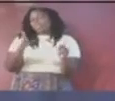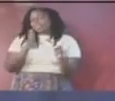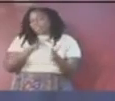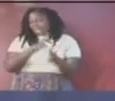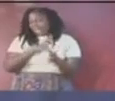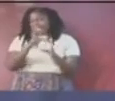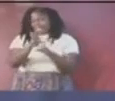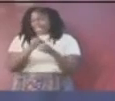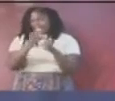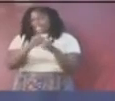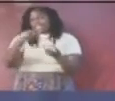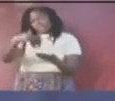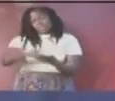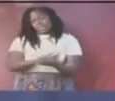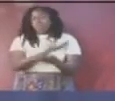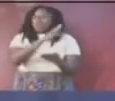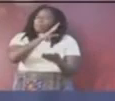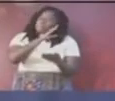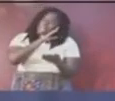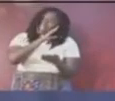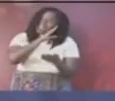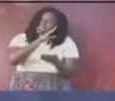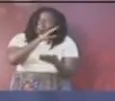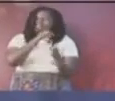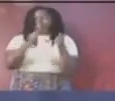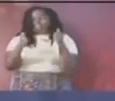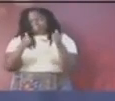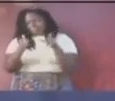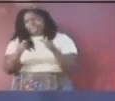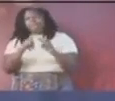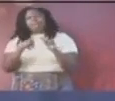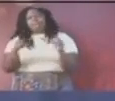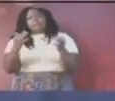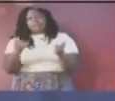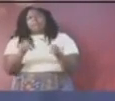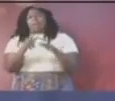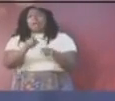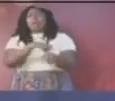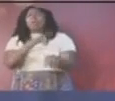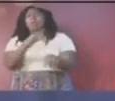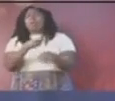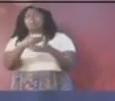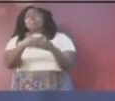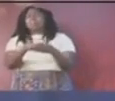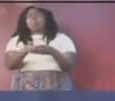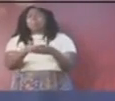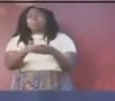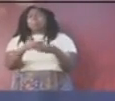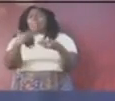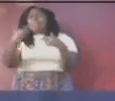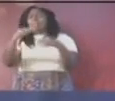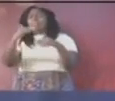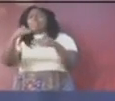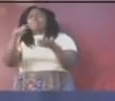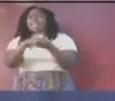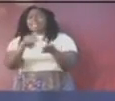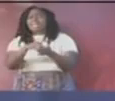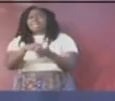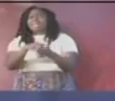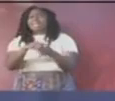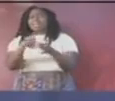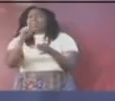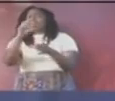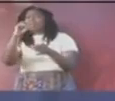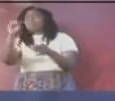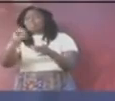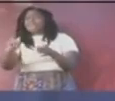spaces within these institutions in the parallel healthcare system, but also increase the staffing? Because you yourself have said that it's not